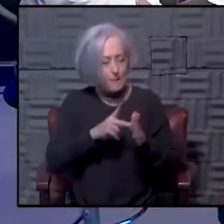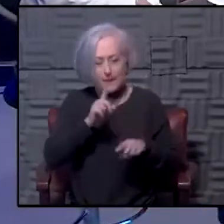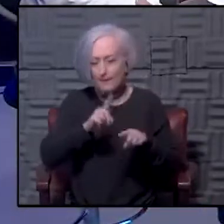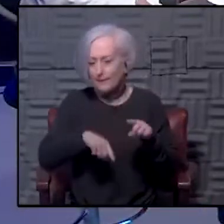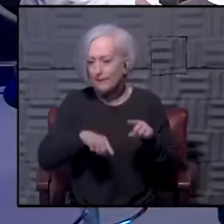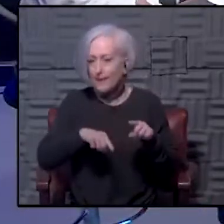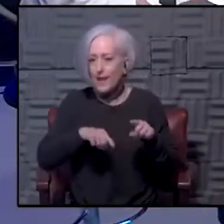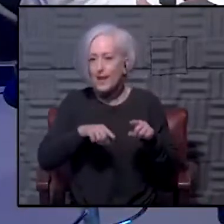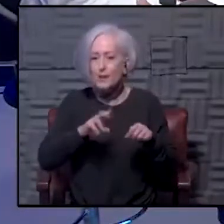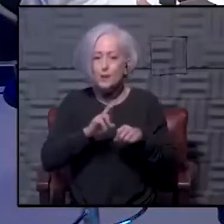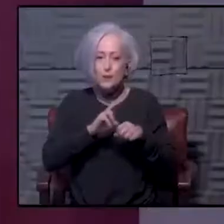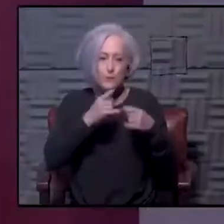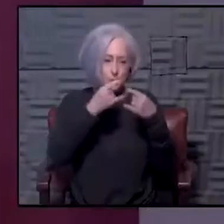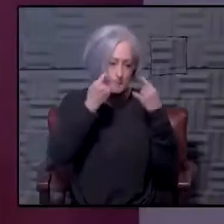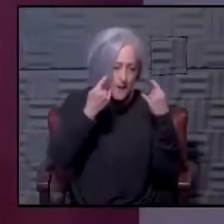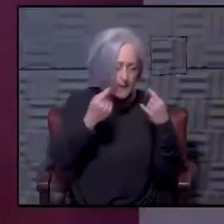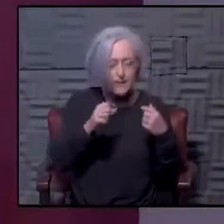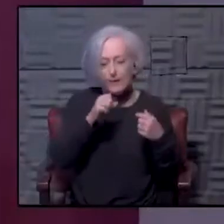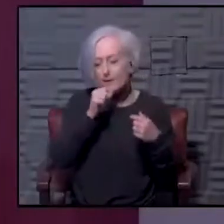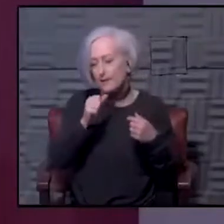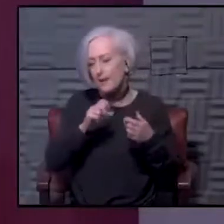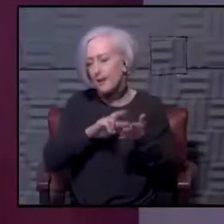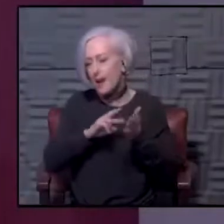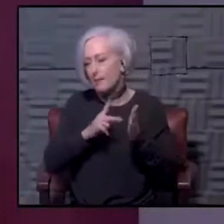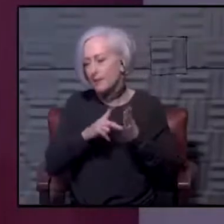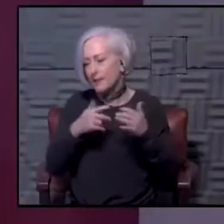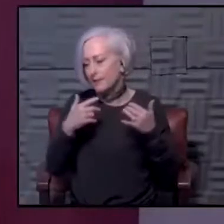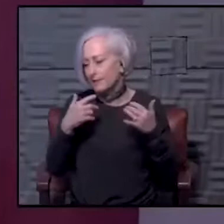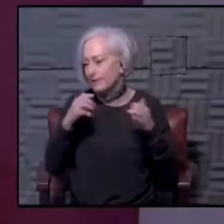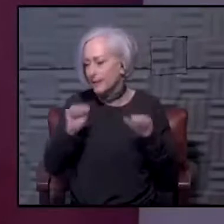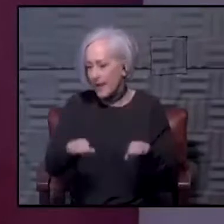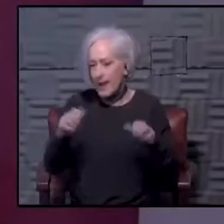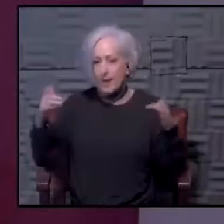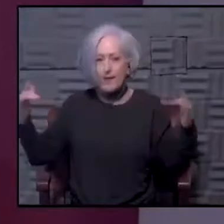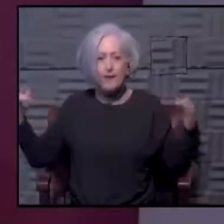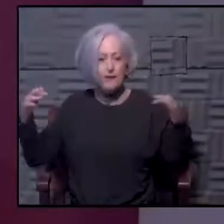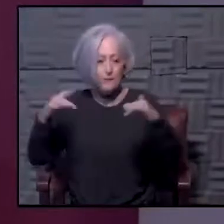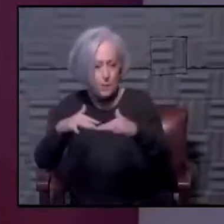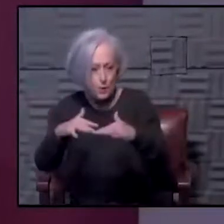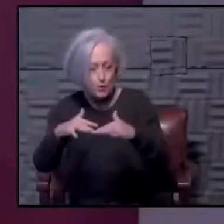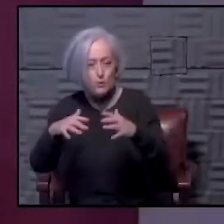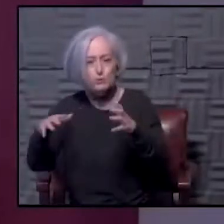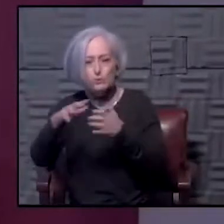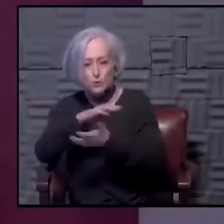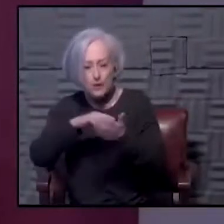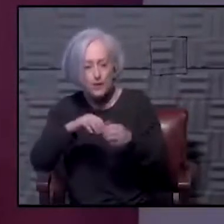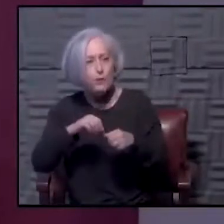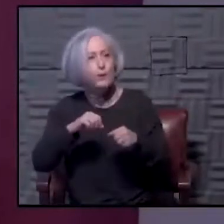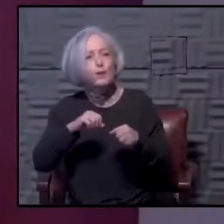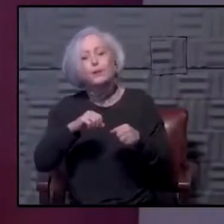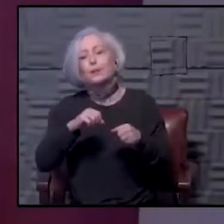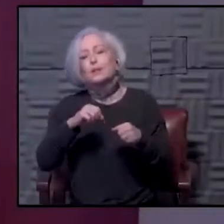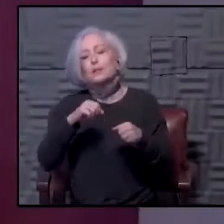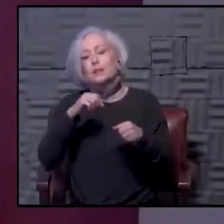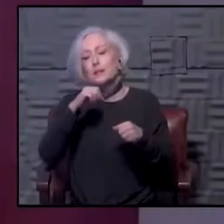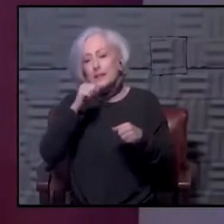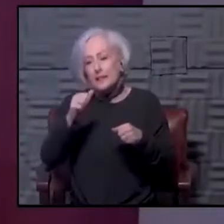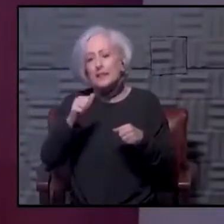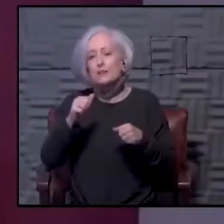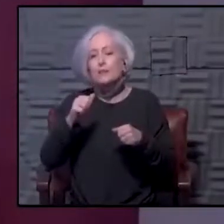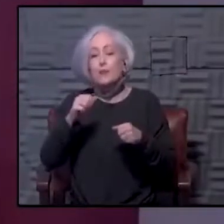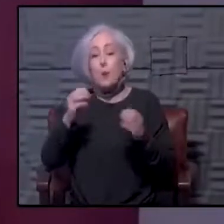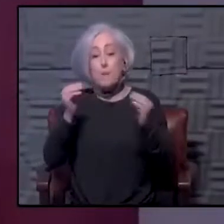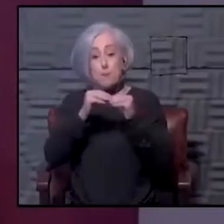shouldn't congregate in large groups. It means really that if enough of the population gets the vaccine, that we should see less